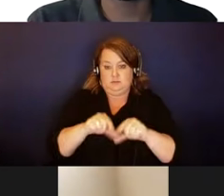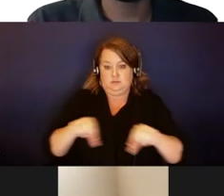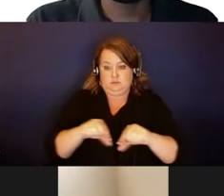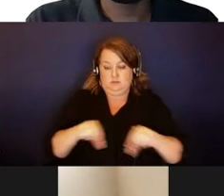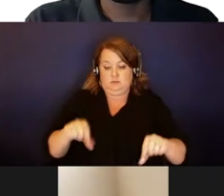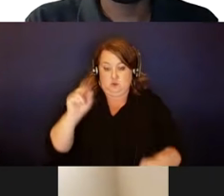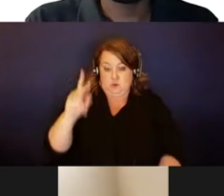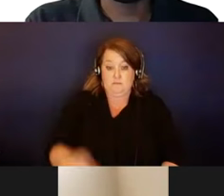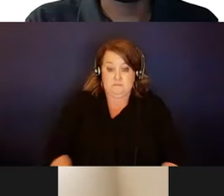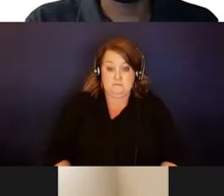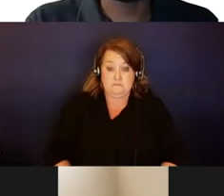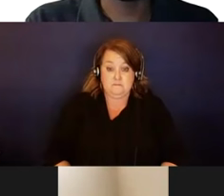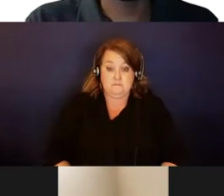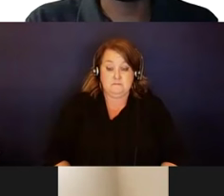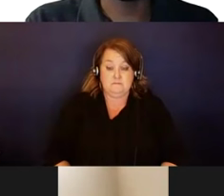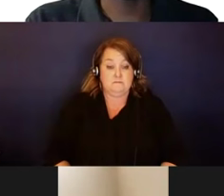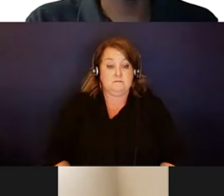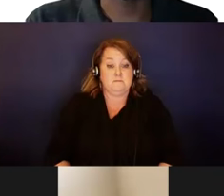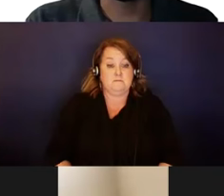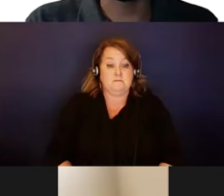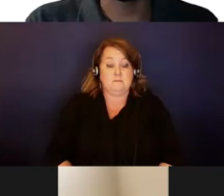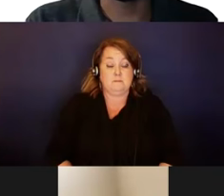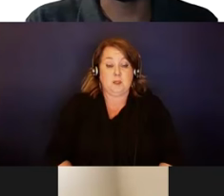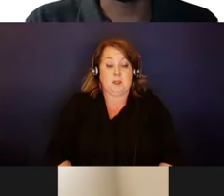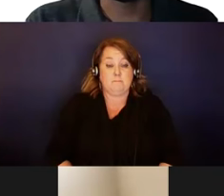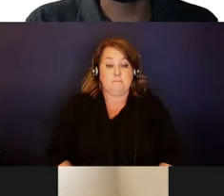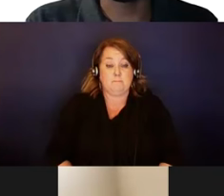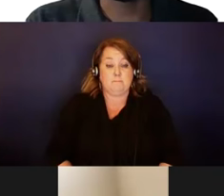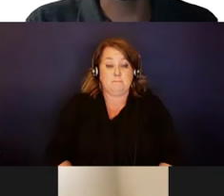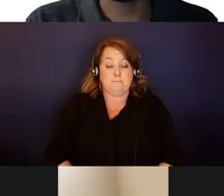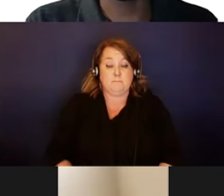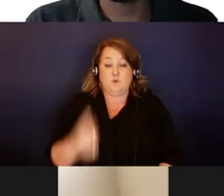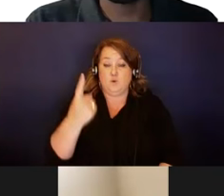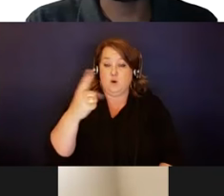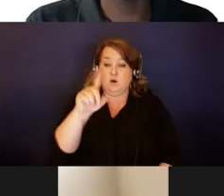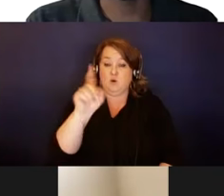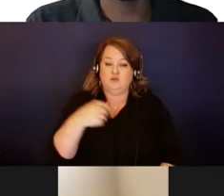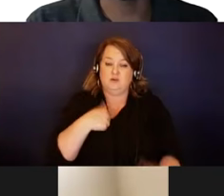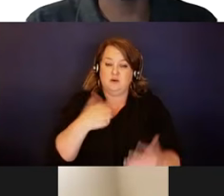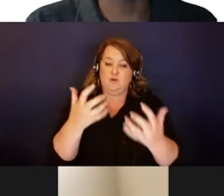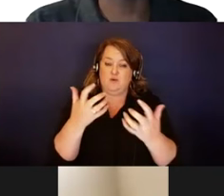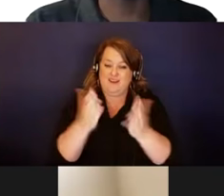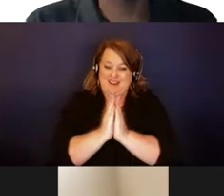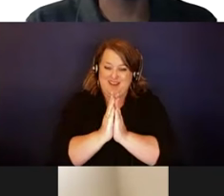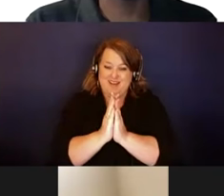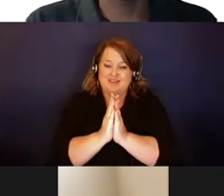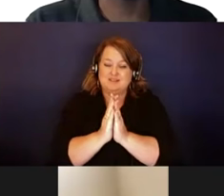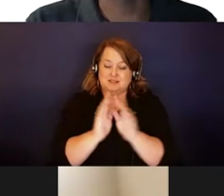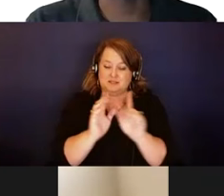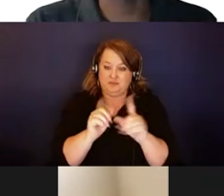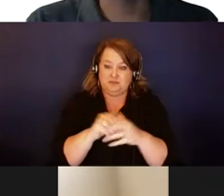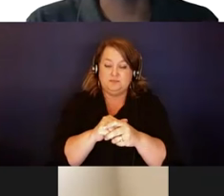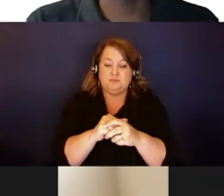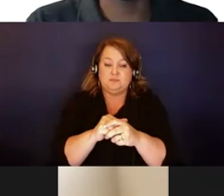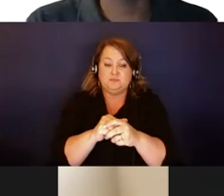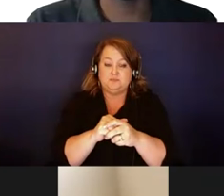Okay. Ariel, there is this one question I want to ask before we move on to the Q&A portion.